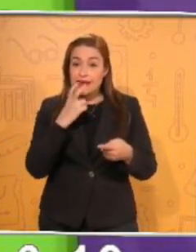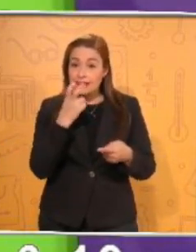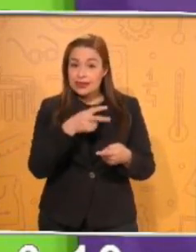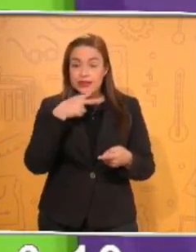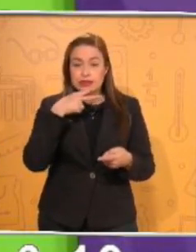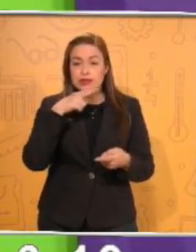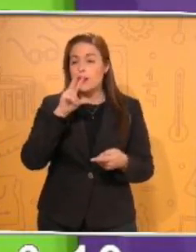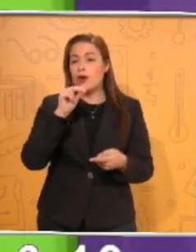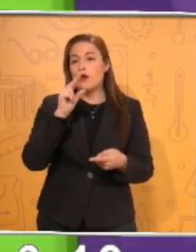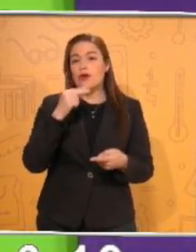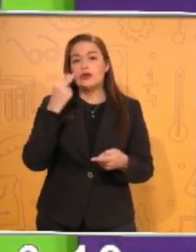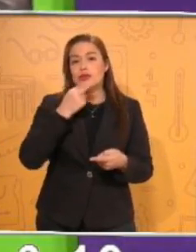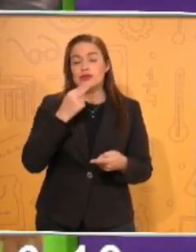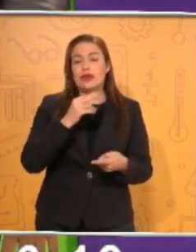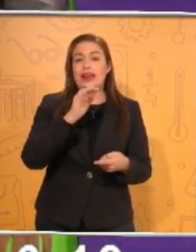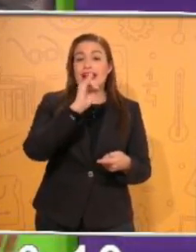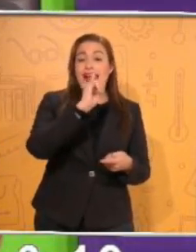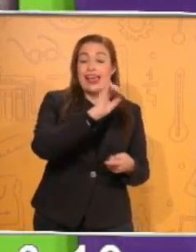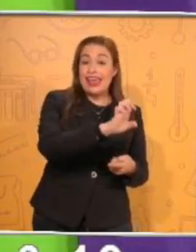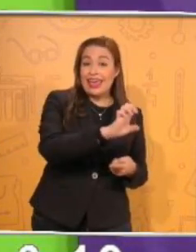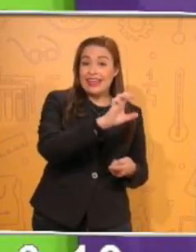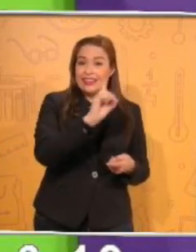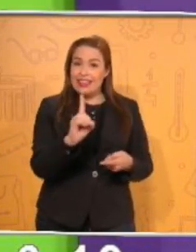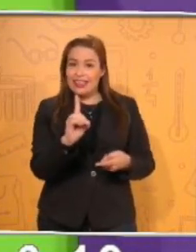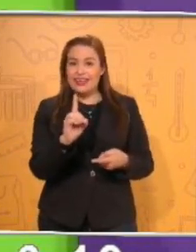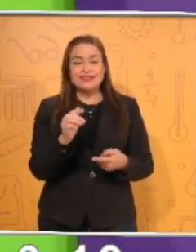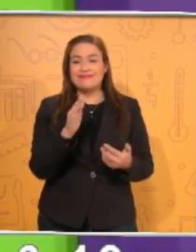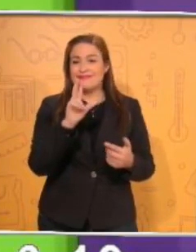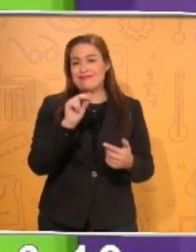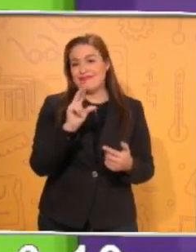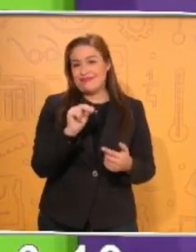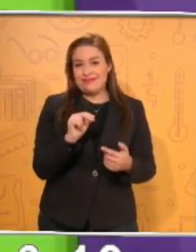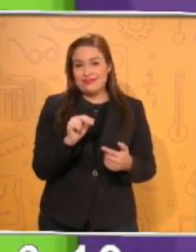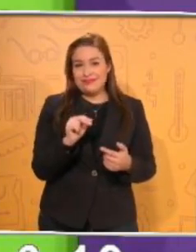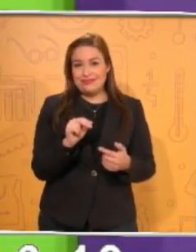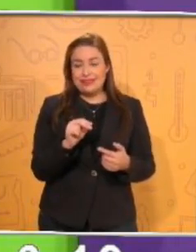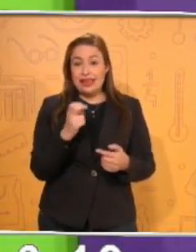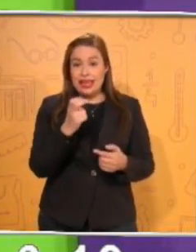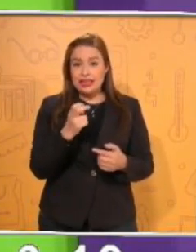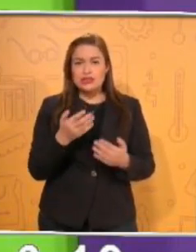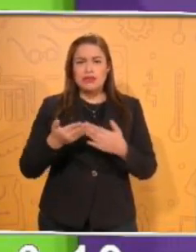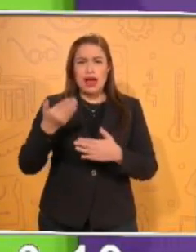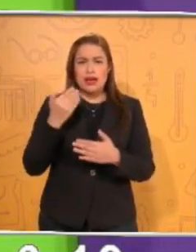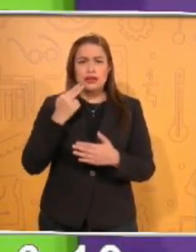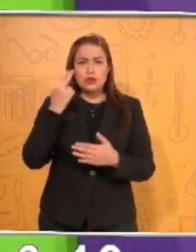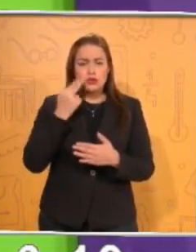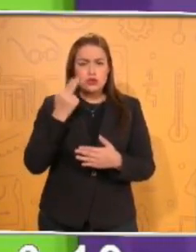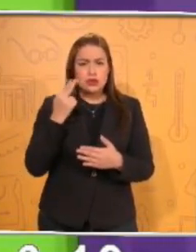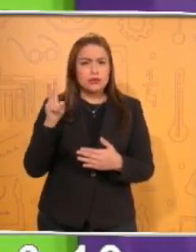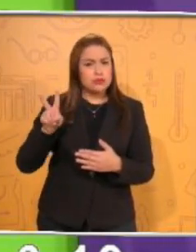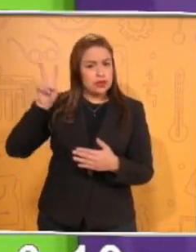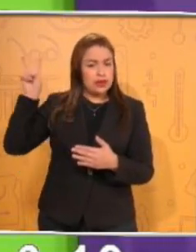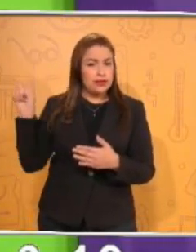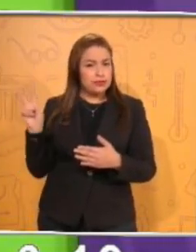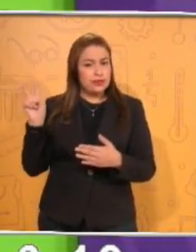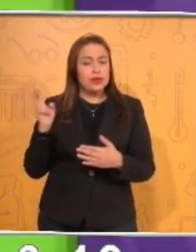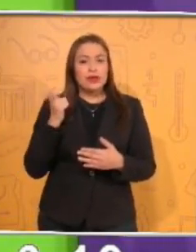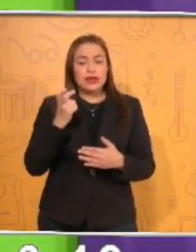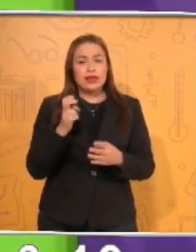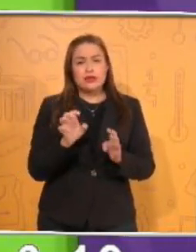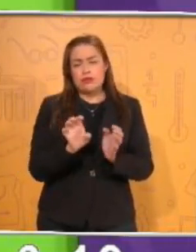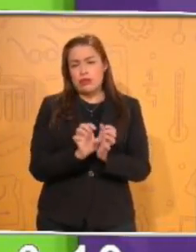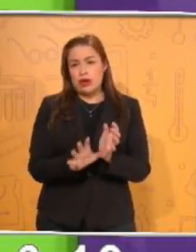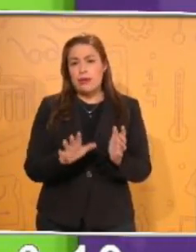not using the ed. That's why we said last Friday that we have to study